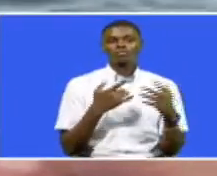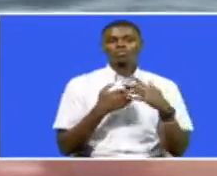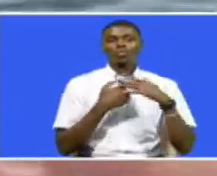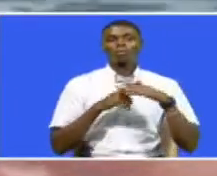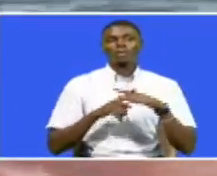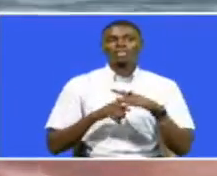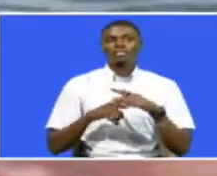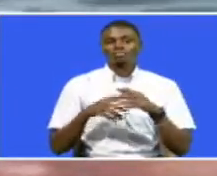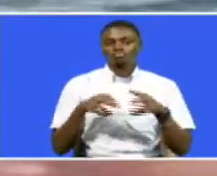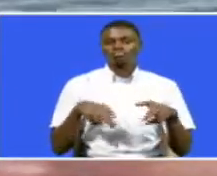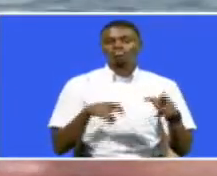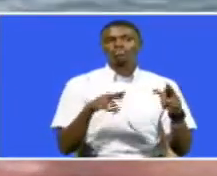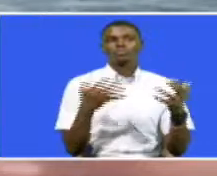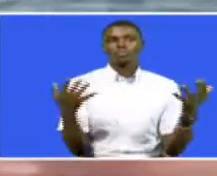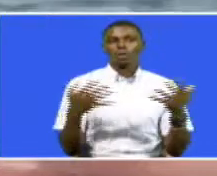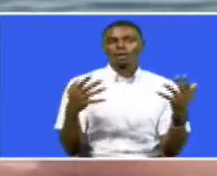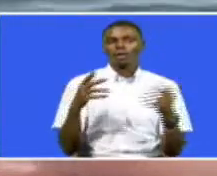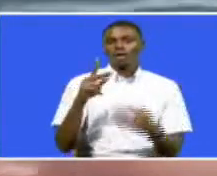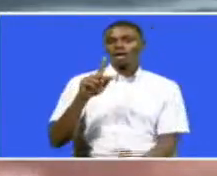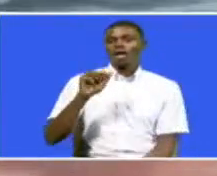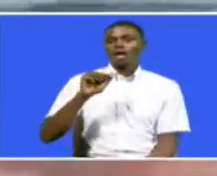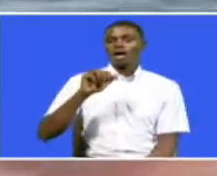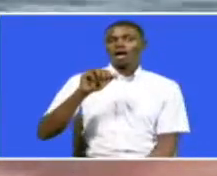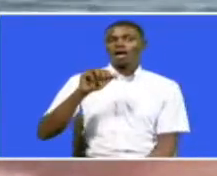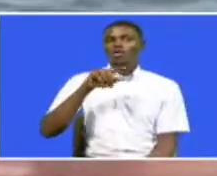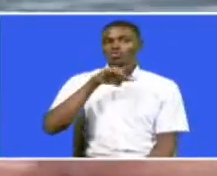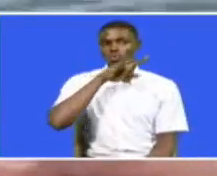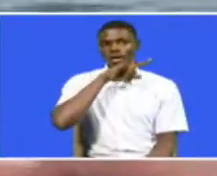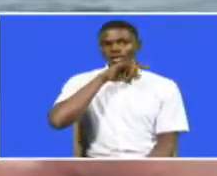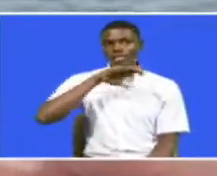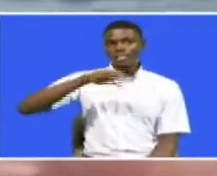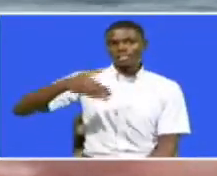commence a route in Kampala City beginning of